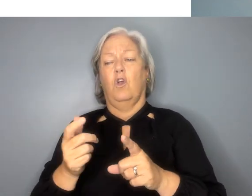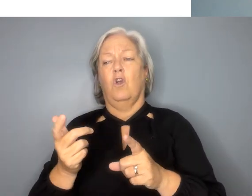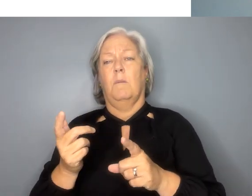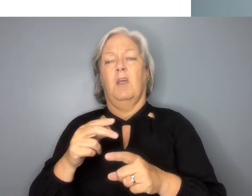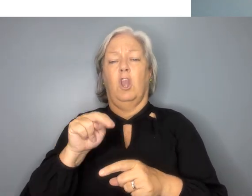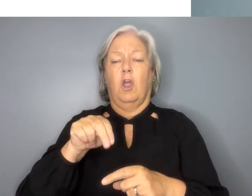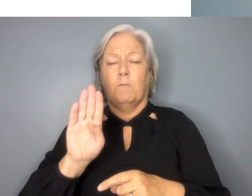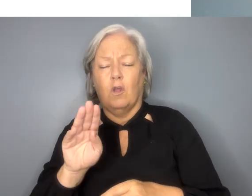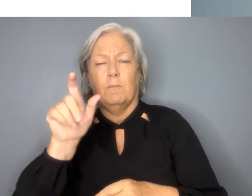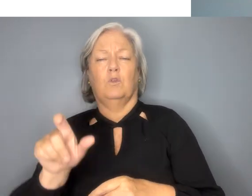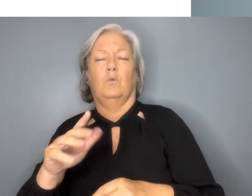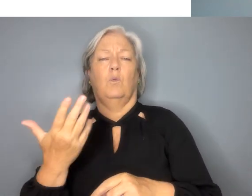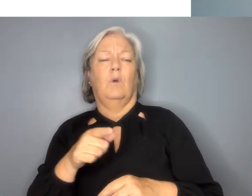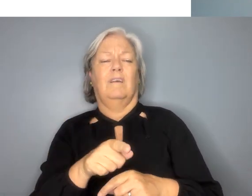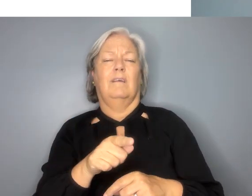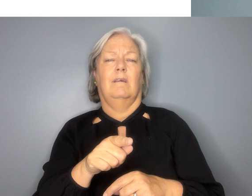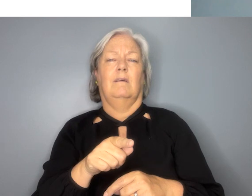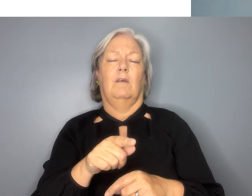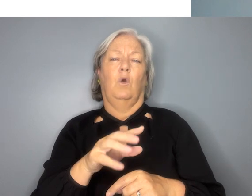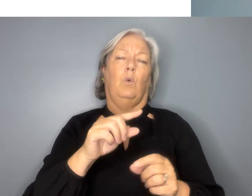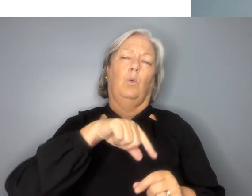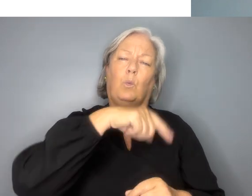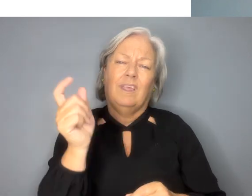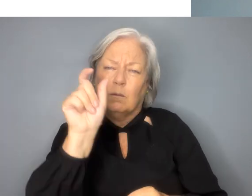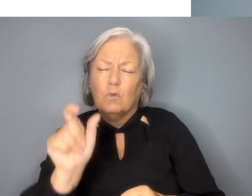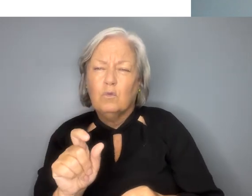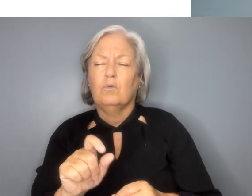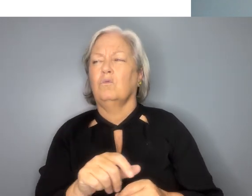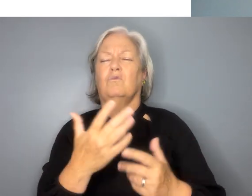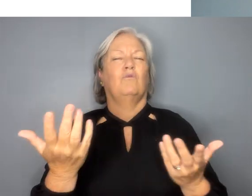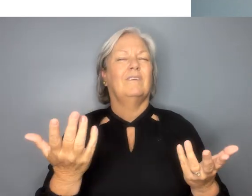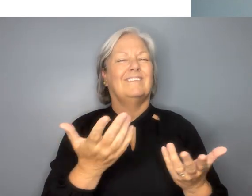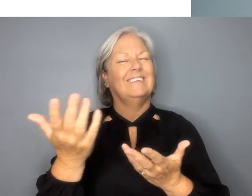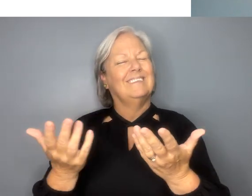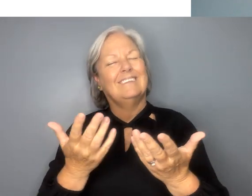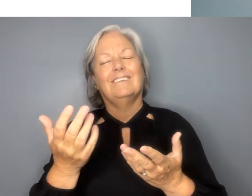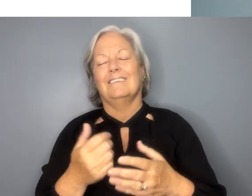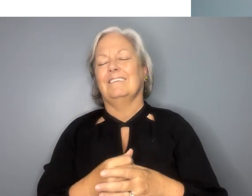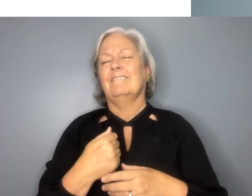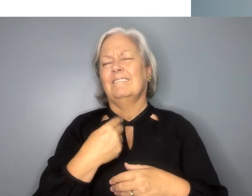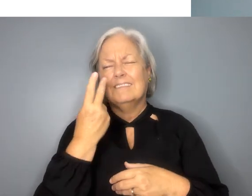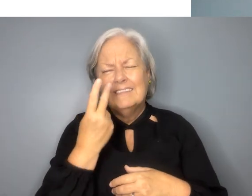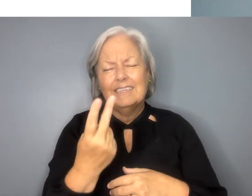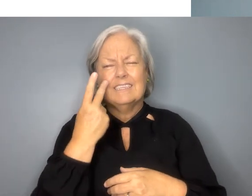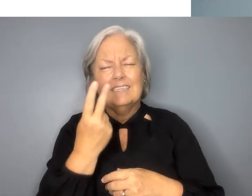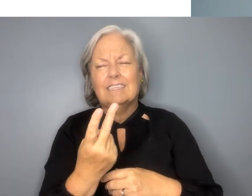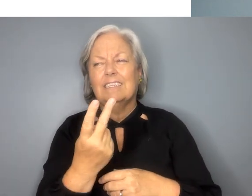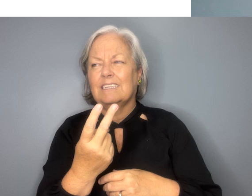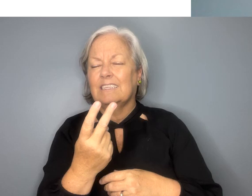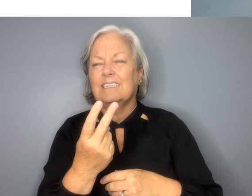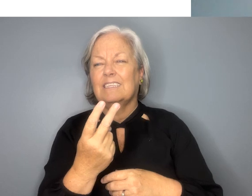person and as a non-binary person. But to echo what Mo was saying, I think there has been an